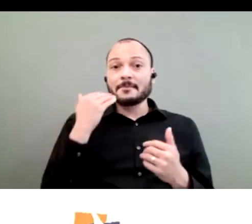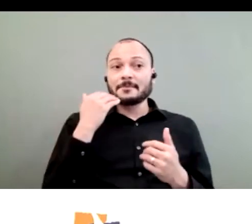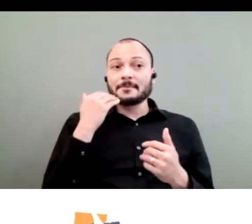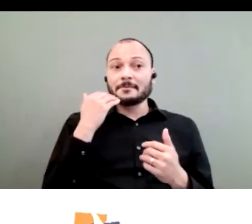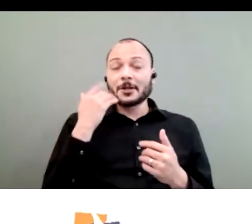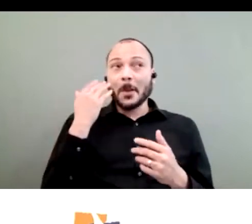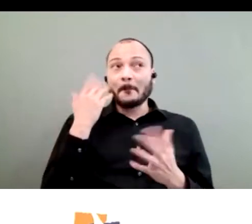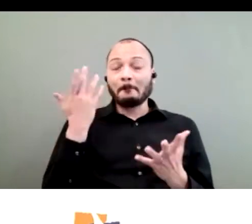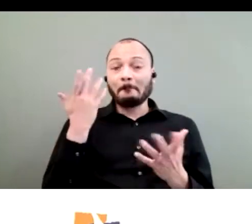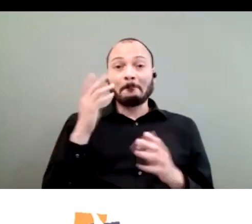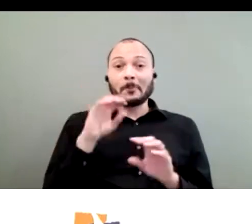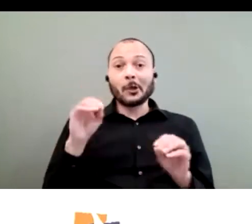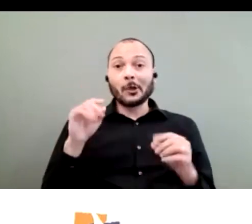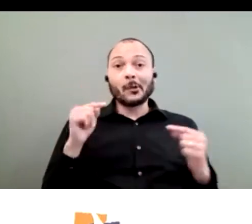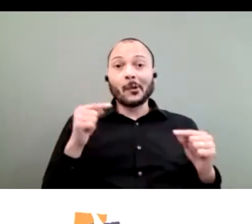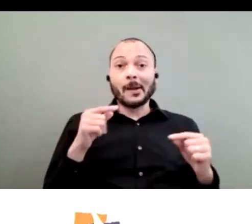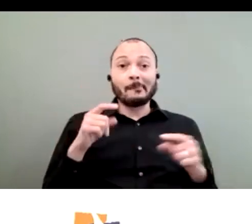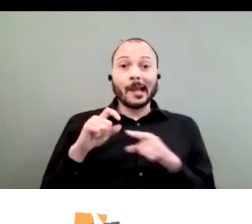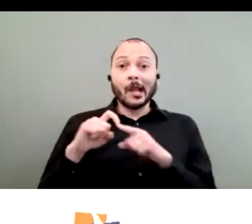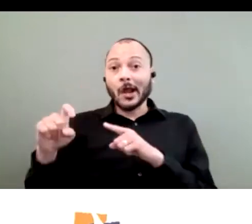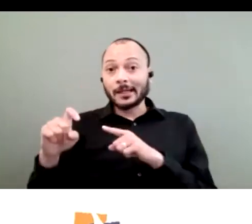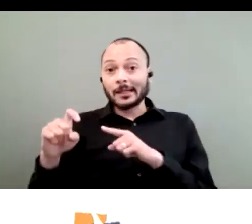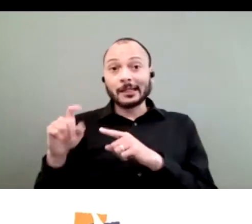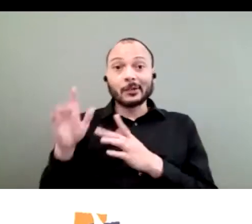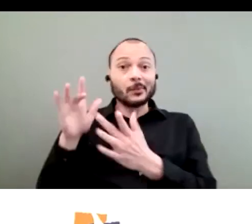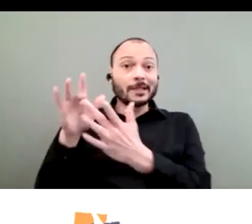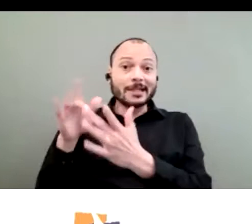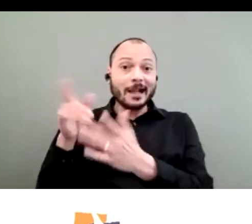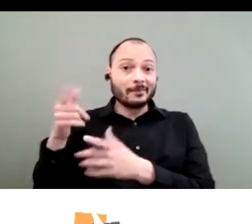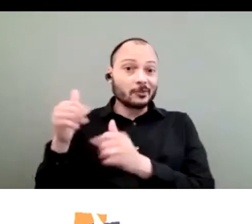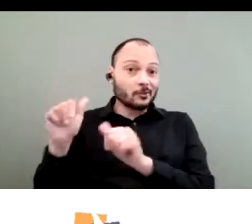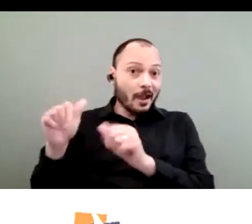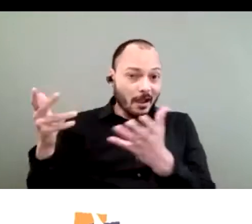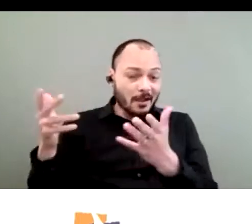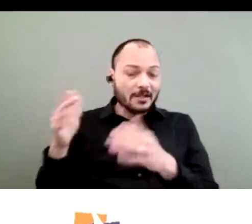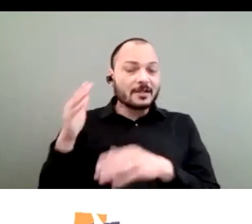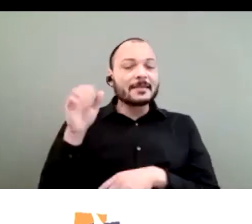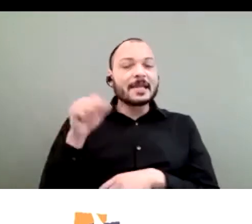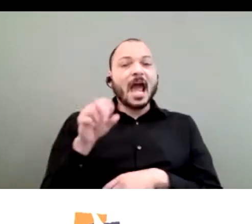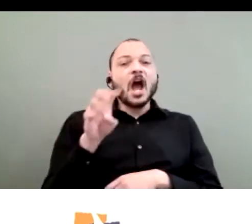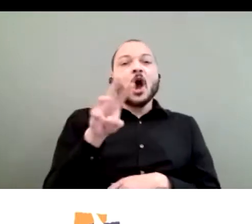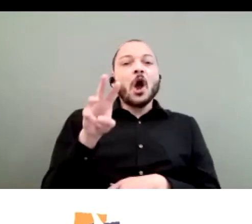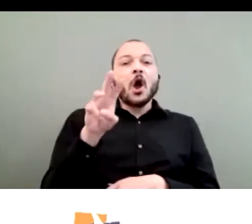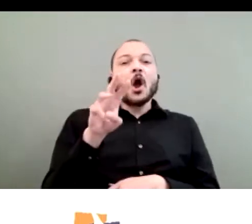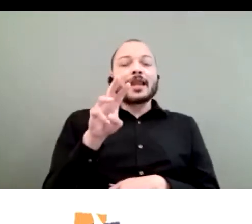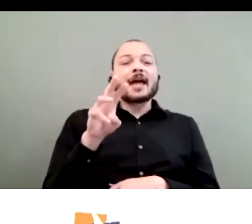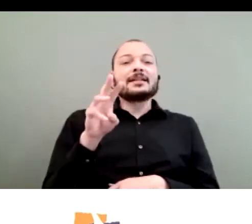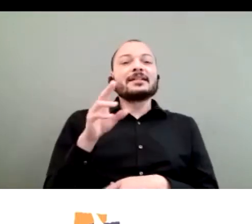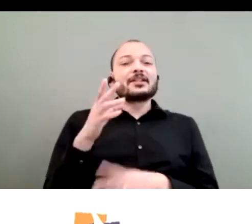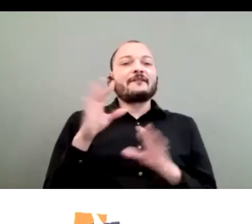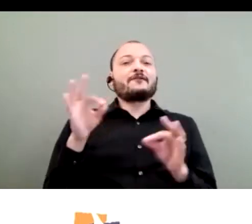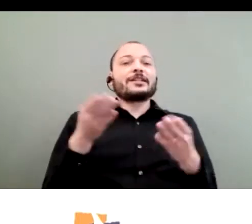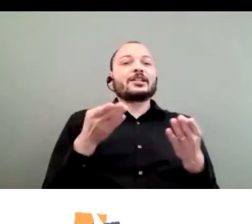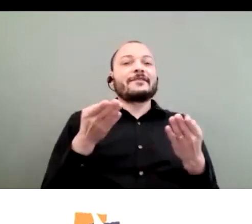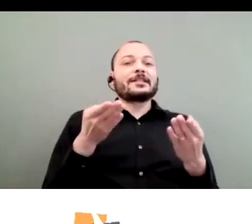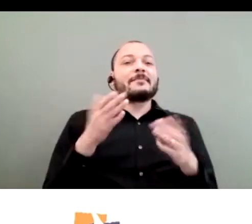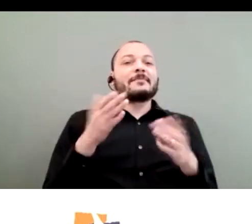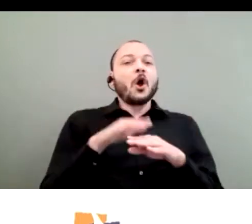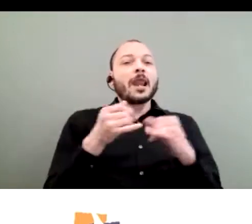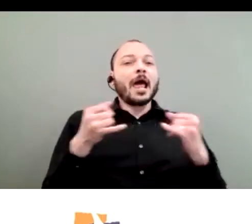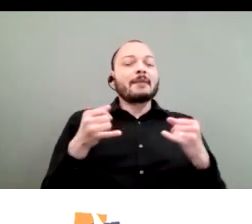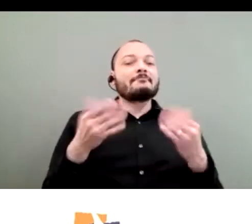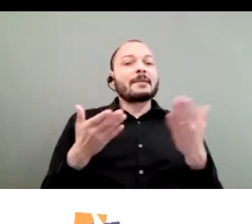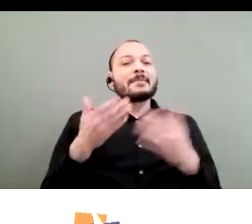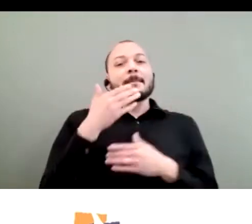no harm in calling, no harm in reaching out. But online is for free services. Online is probably going to be the best